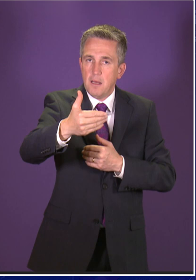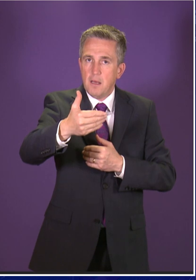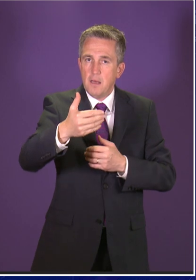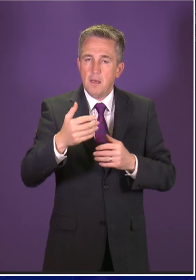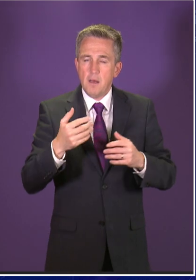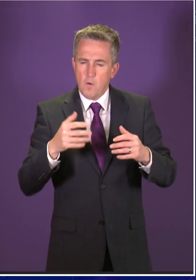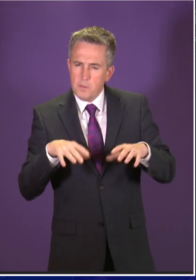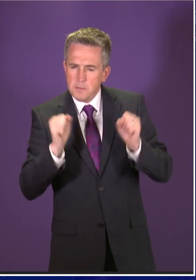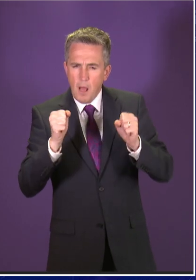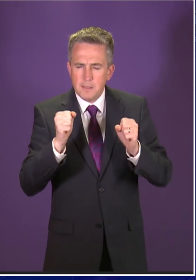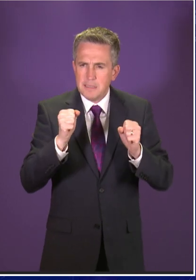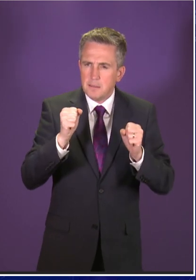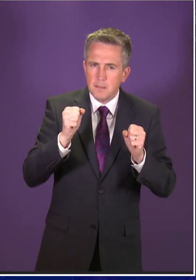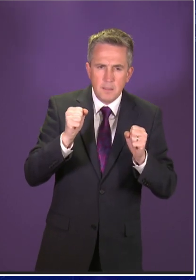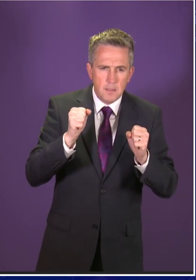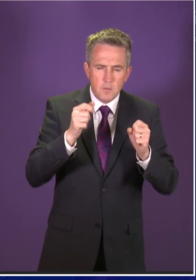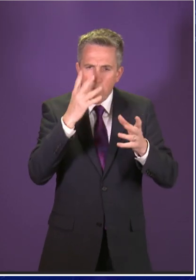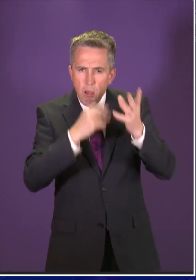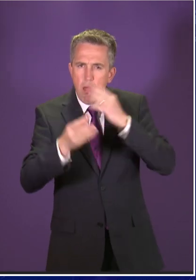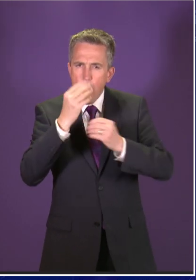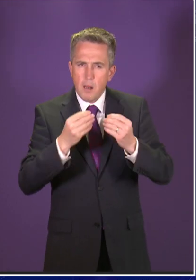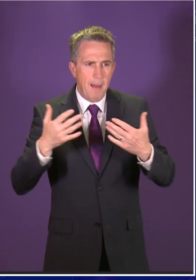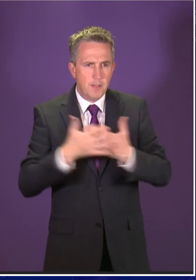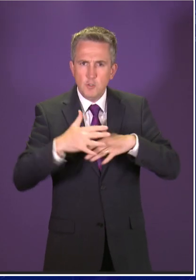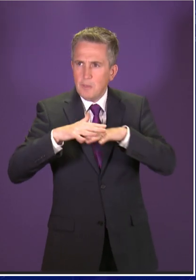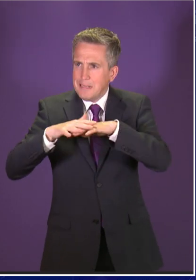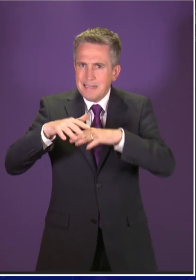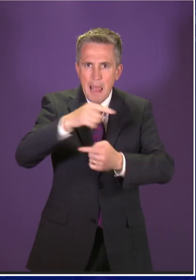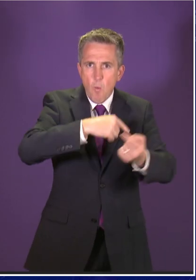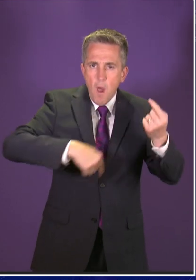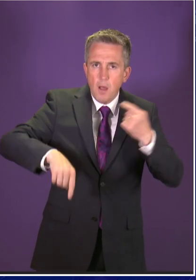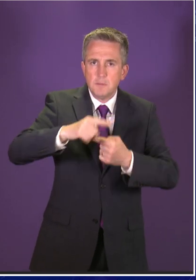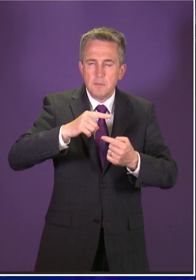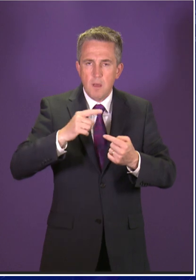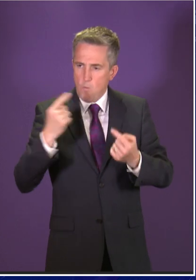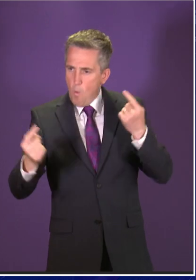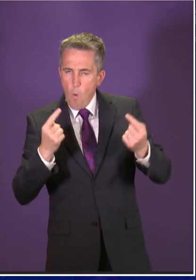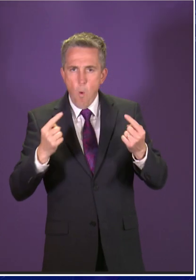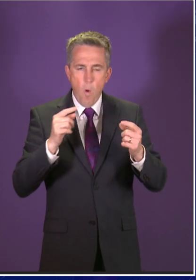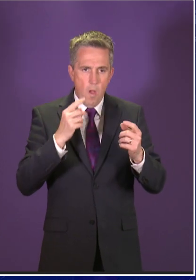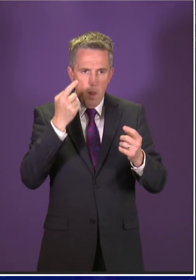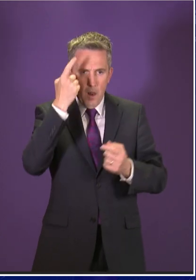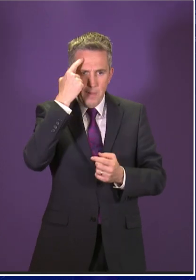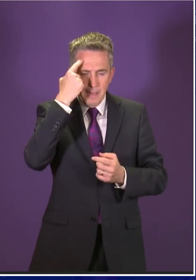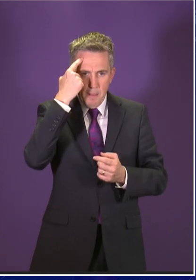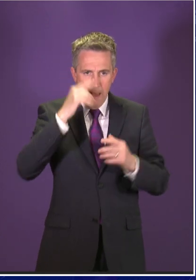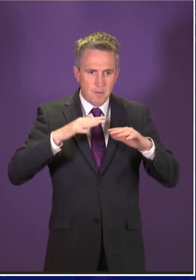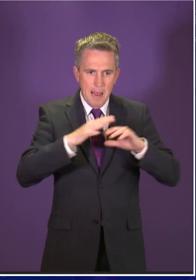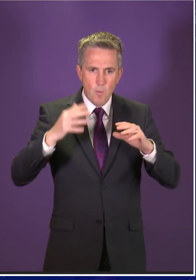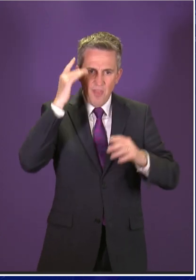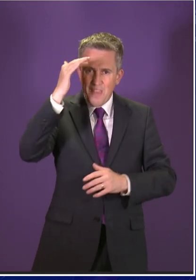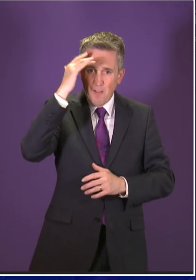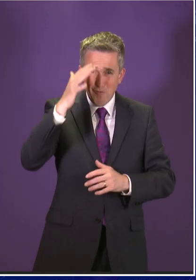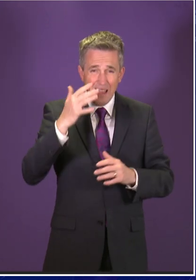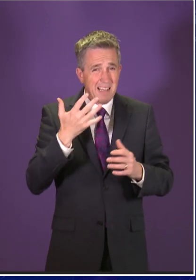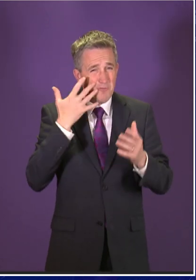having the hint that something was changing, but something dramatic changing. And all of us who spend time working and thinking about network theory realize how early we are